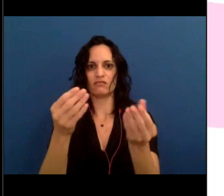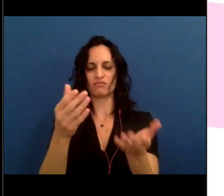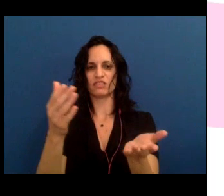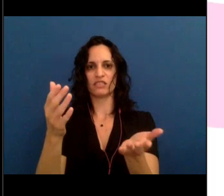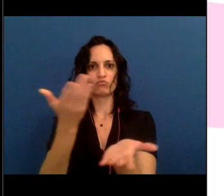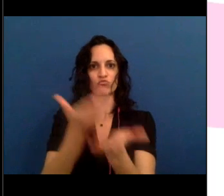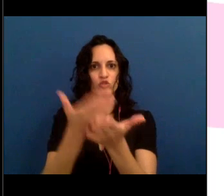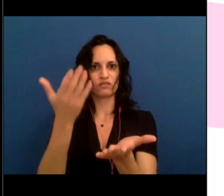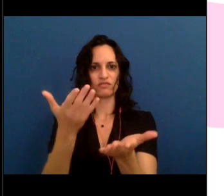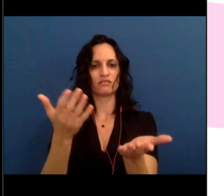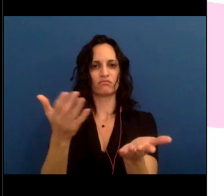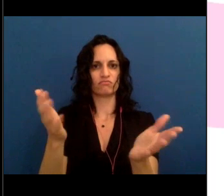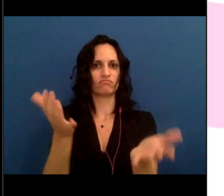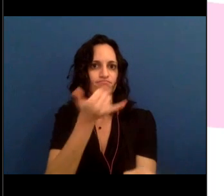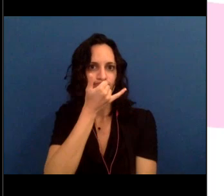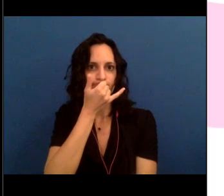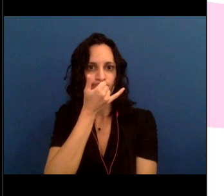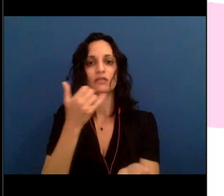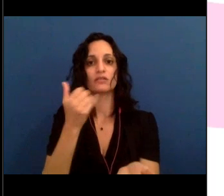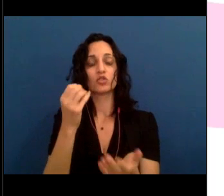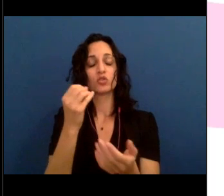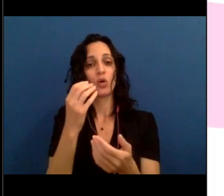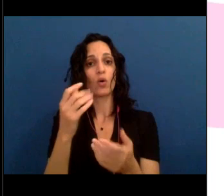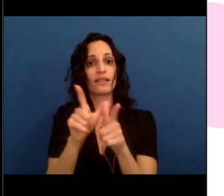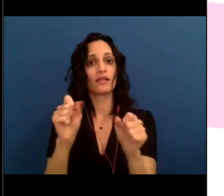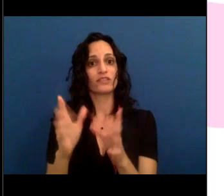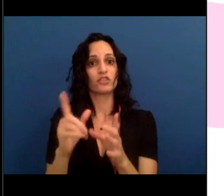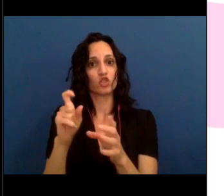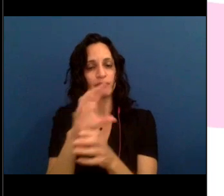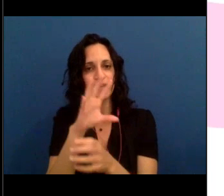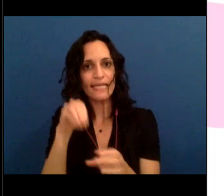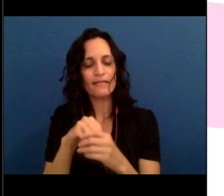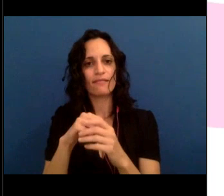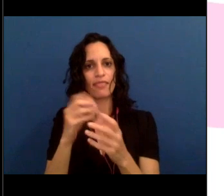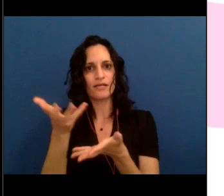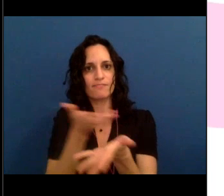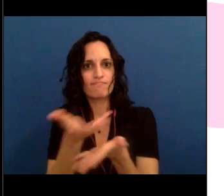to engage in the broader society.